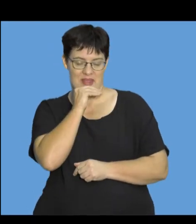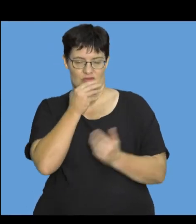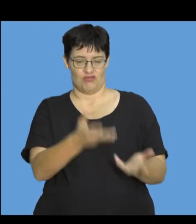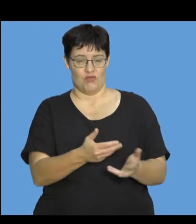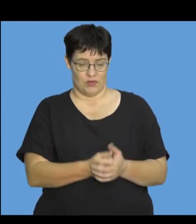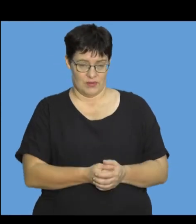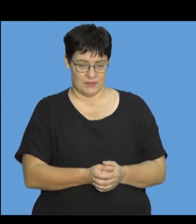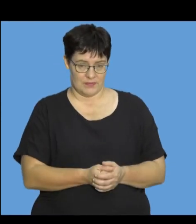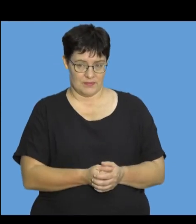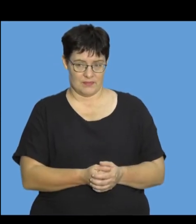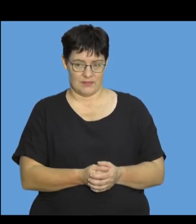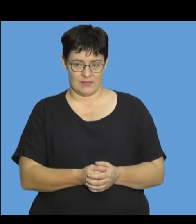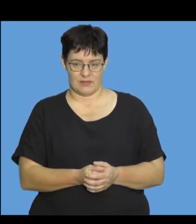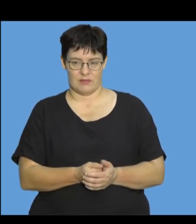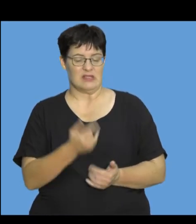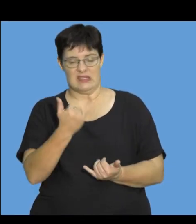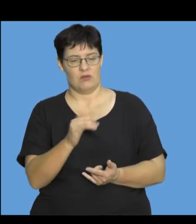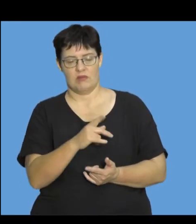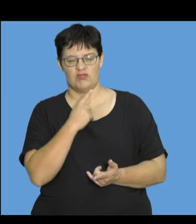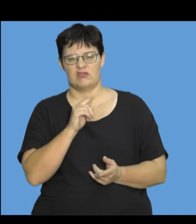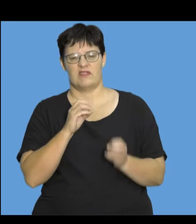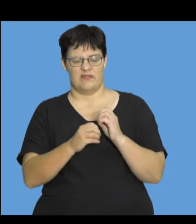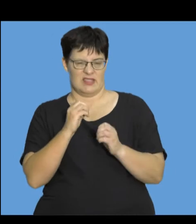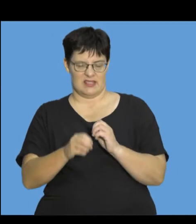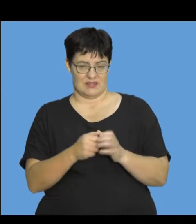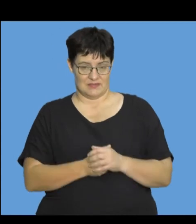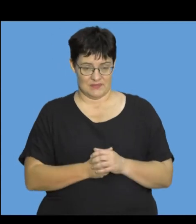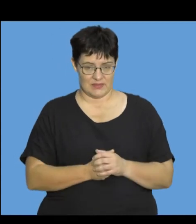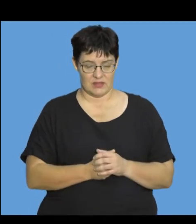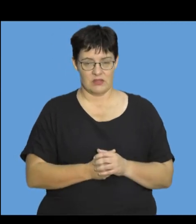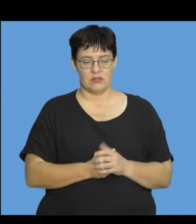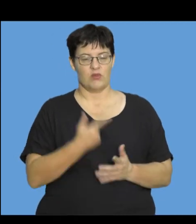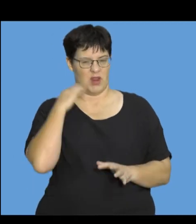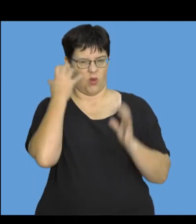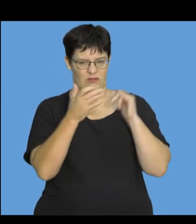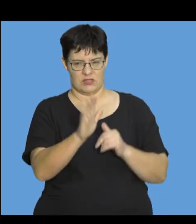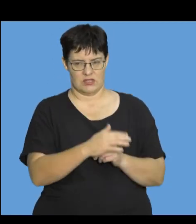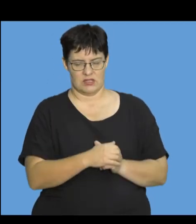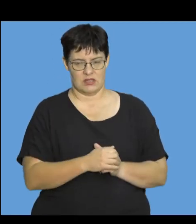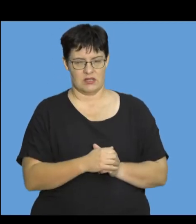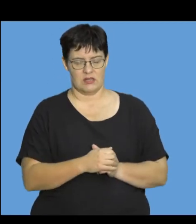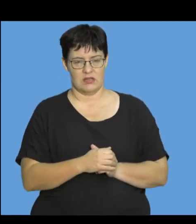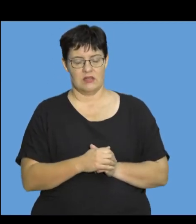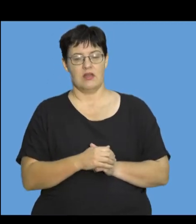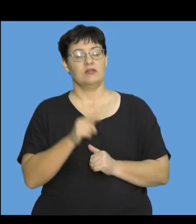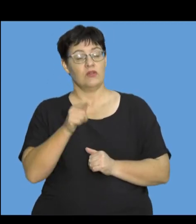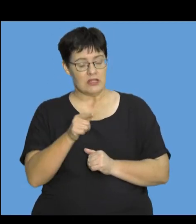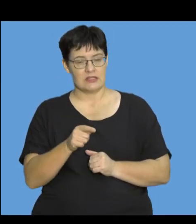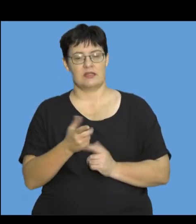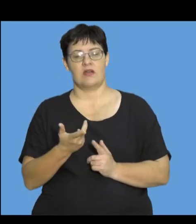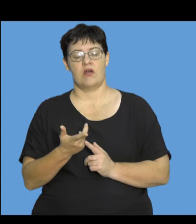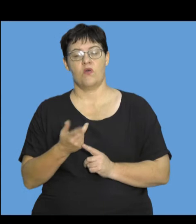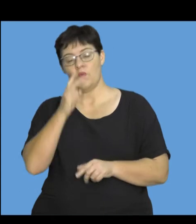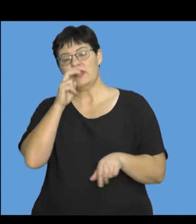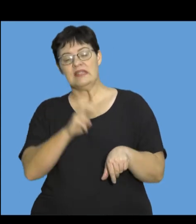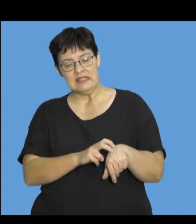what the definition says. But for this one, that's not what it says. So I'm just going to erase it so that it does not confuse you. But that's really the